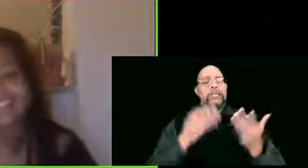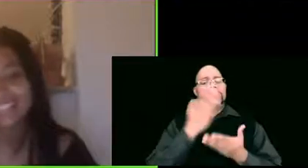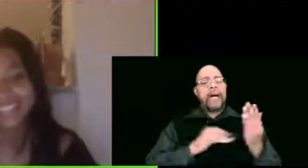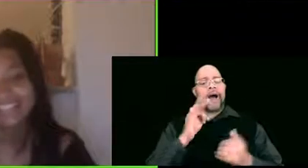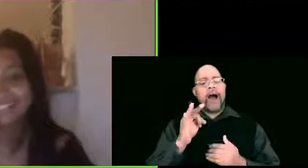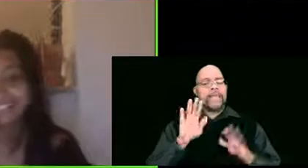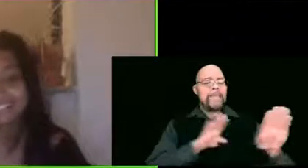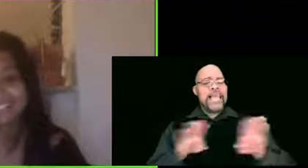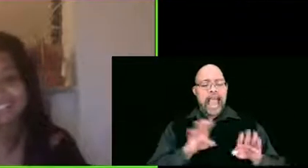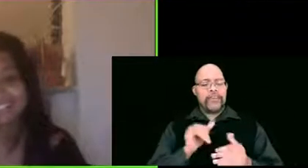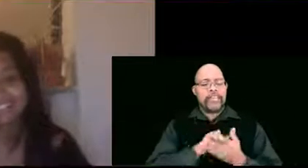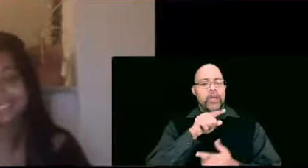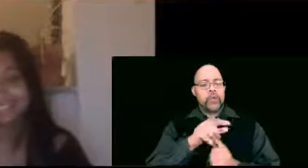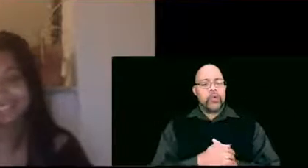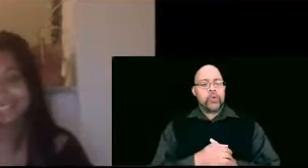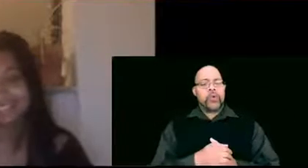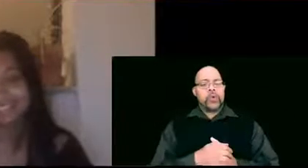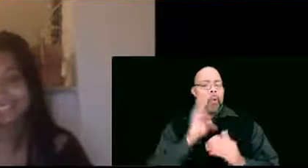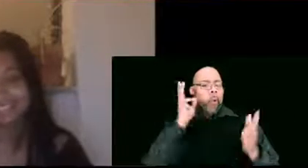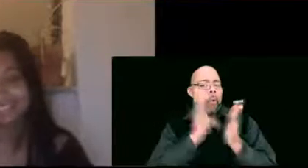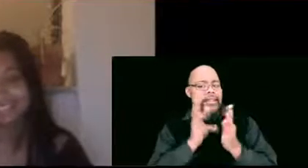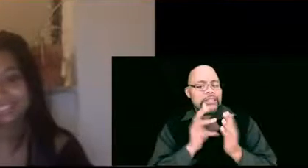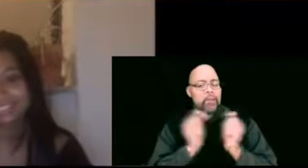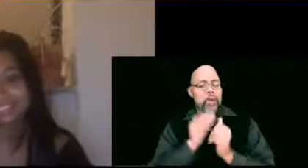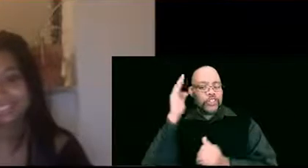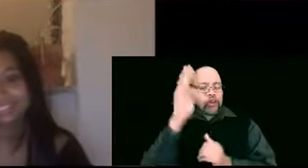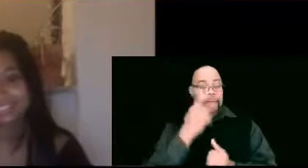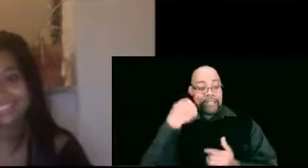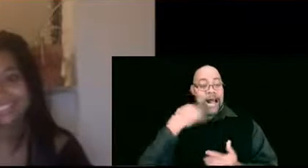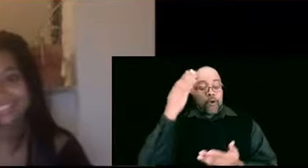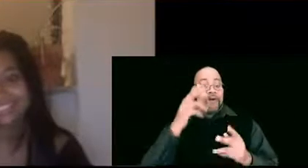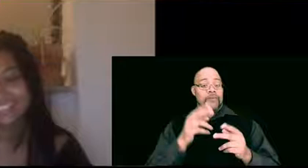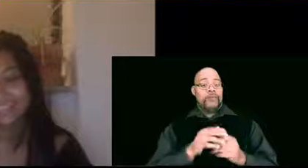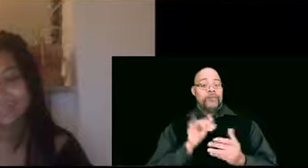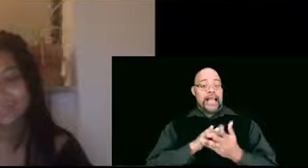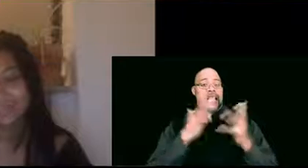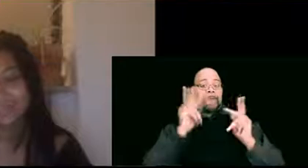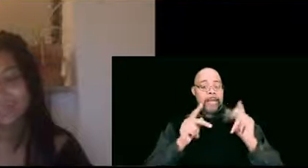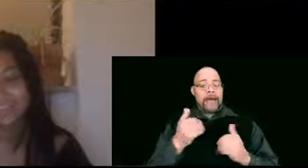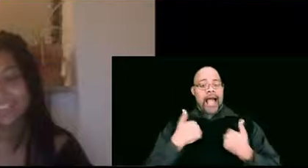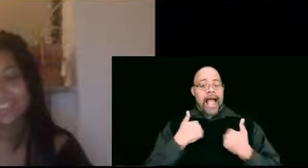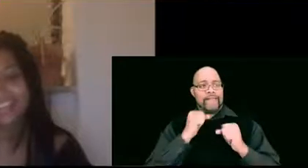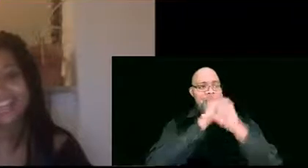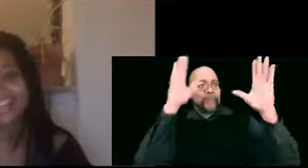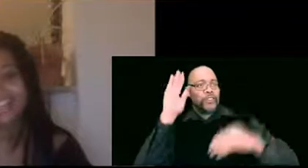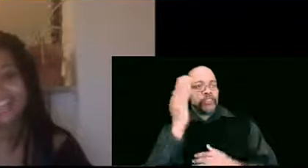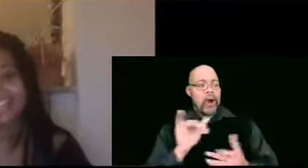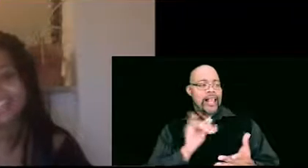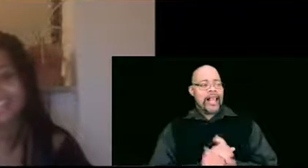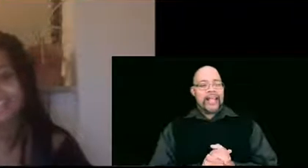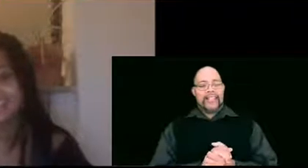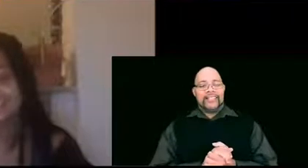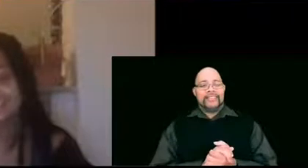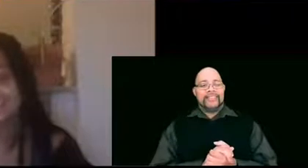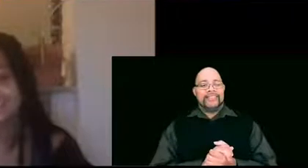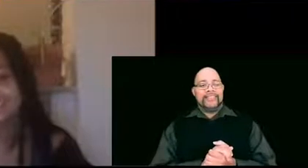what are like some of the behaviors that you've kind of witnessed with sharks? Because I know that there's a lot of people have the image of